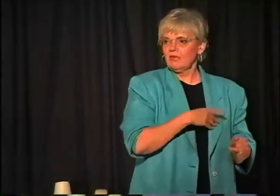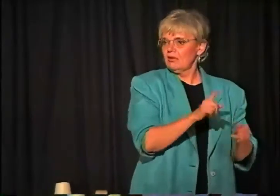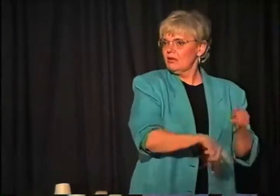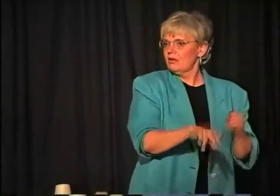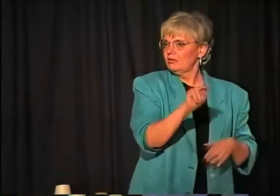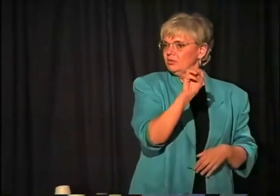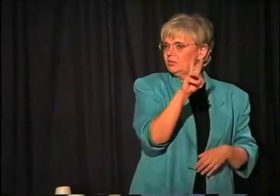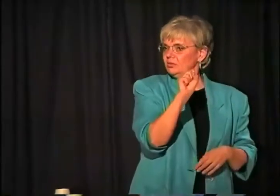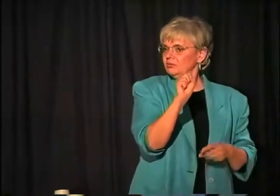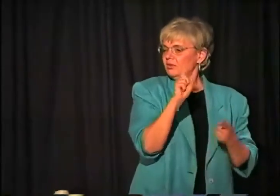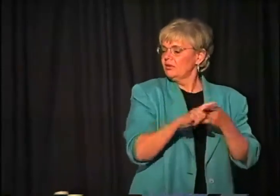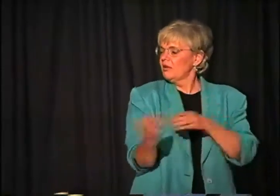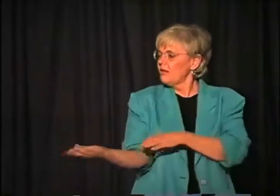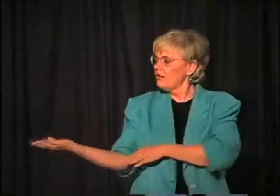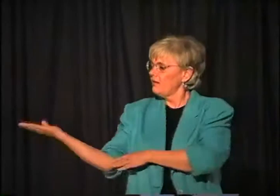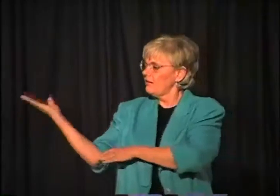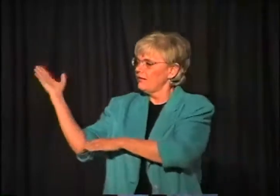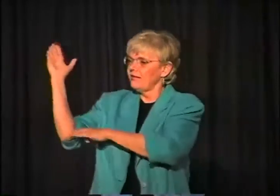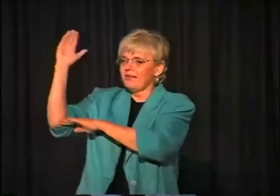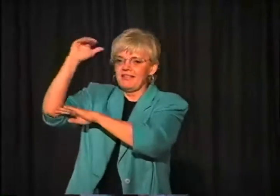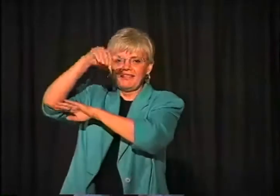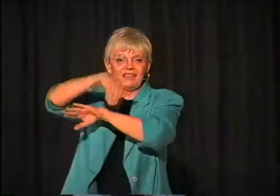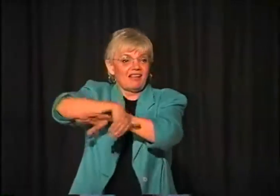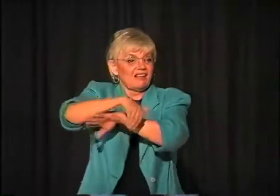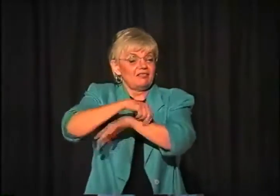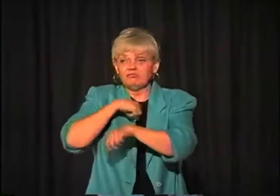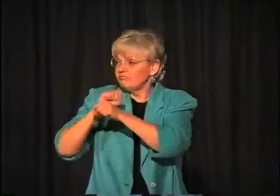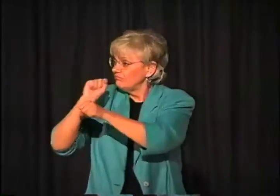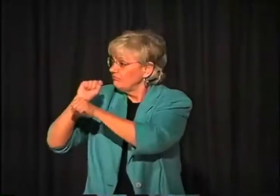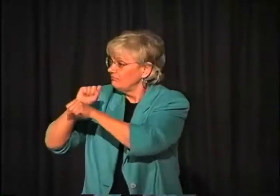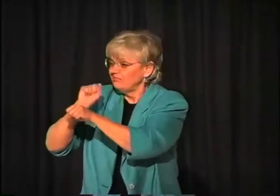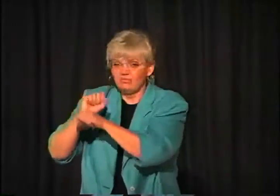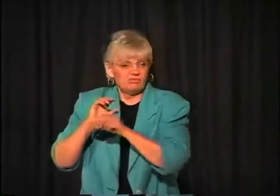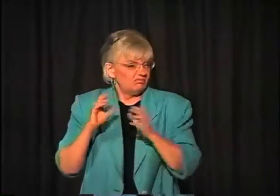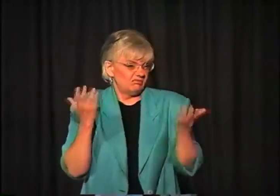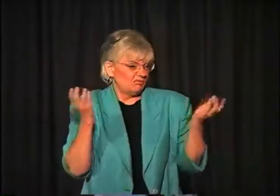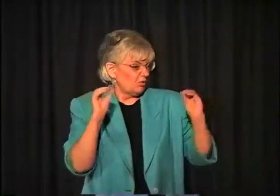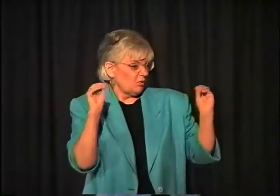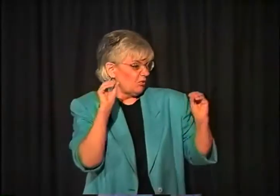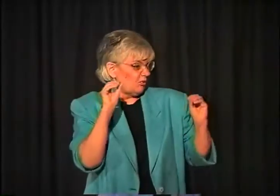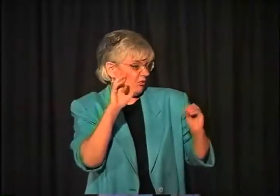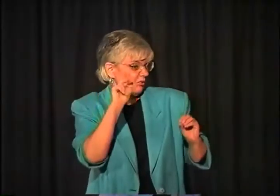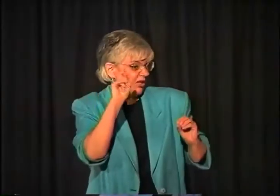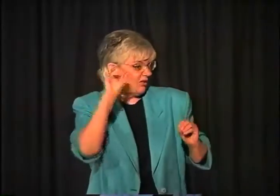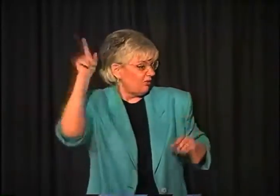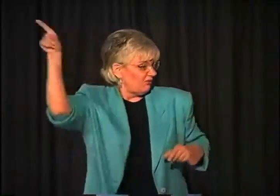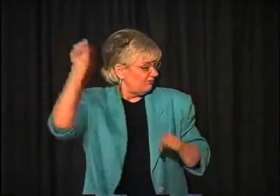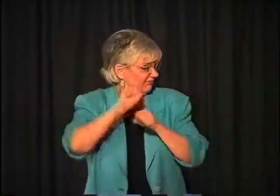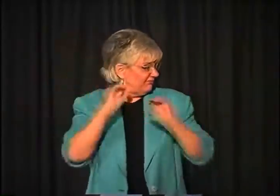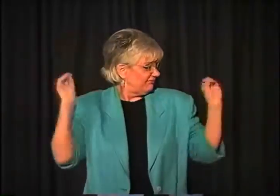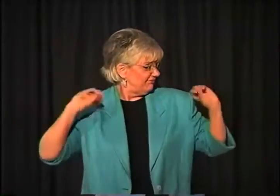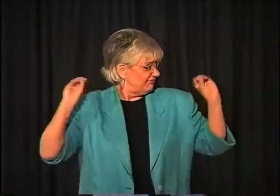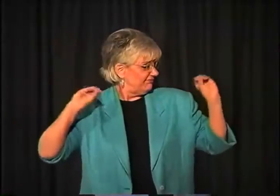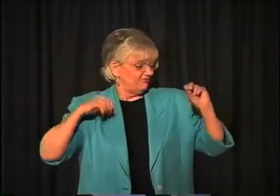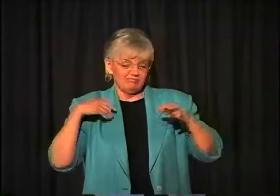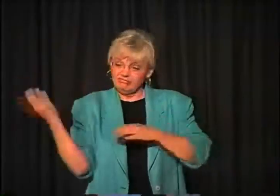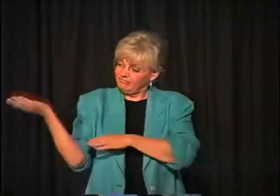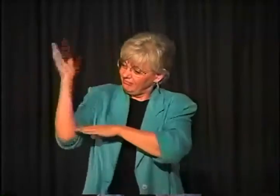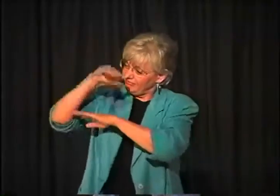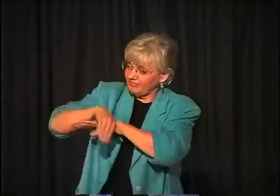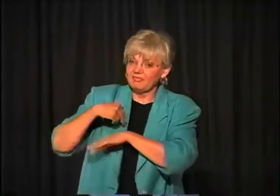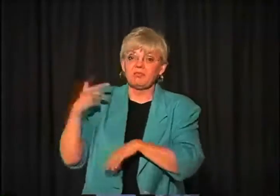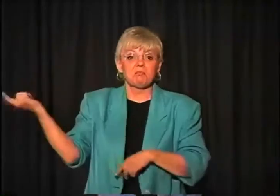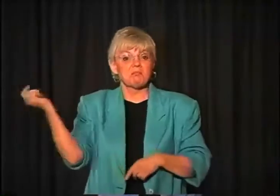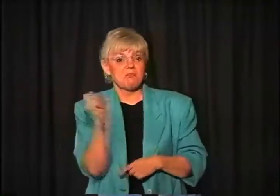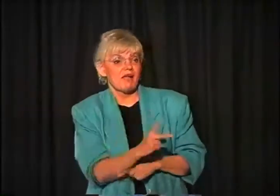it. That's it. We don't get the news again until we get home in the evening after work is done. We're not listening to the radio all